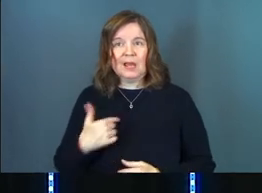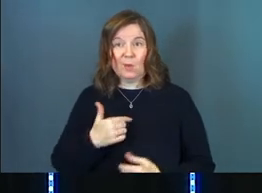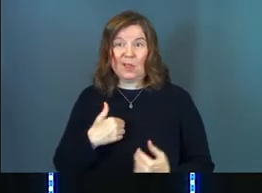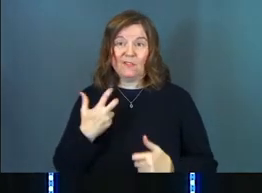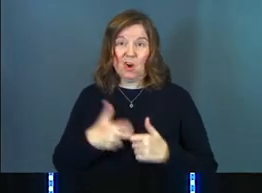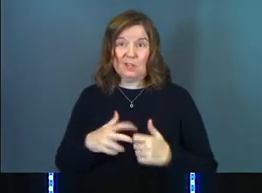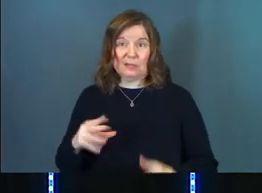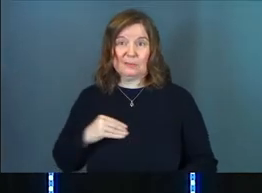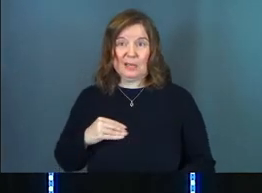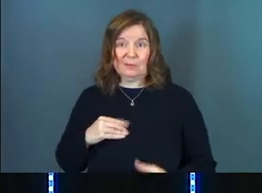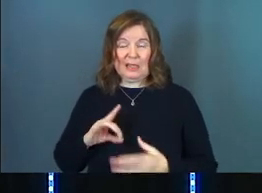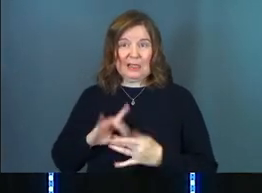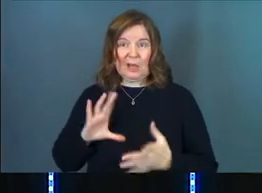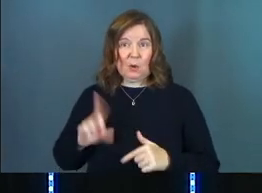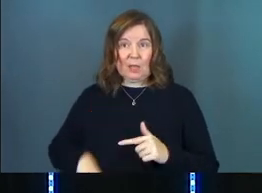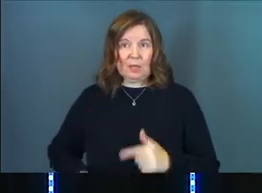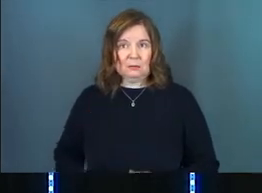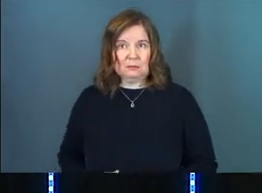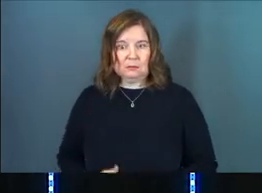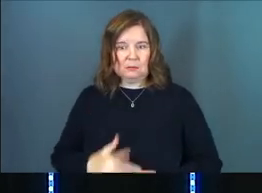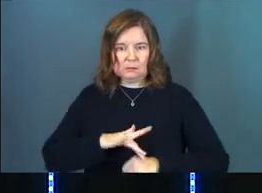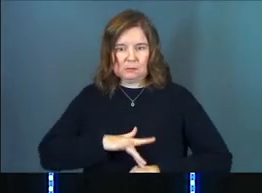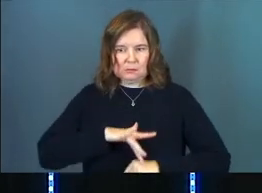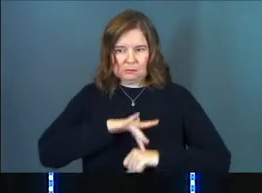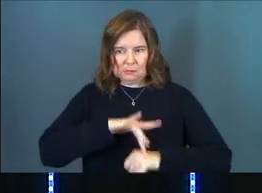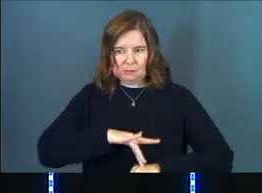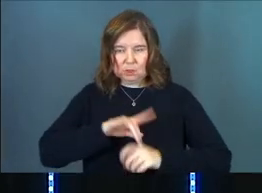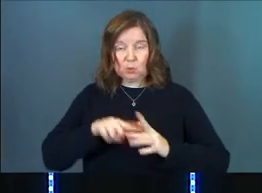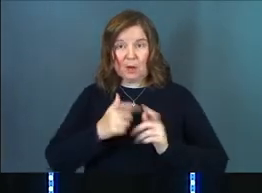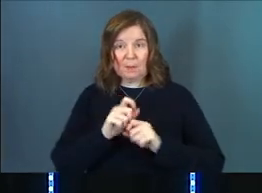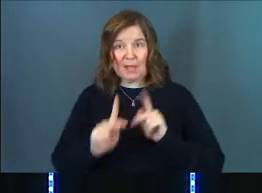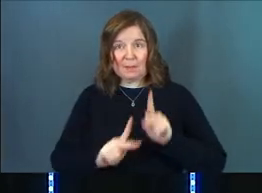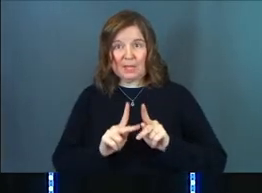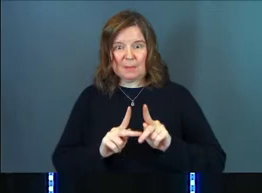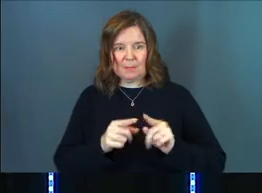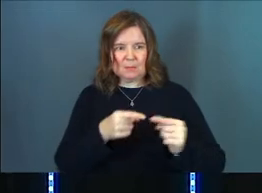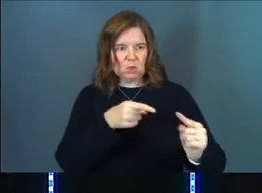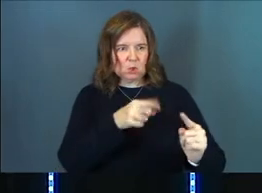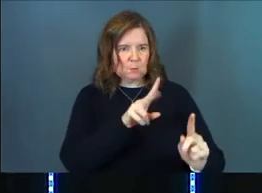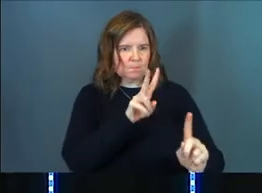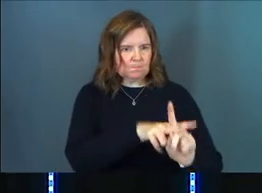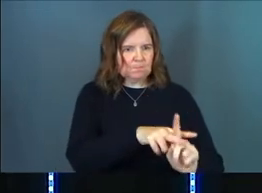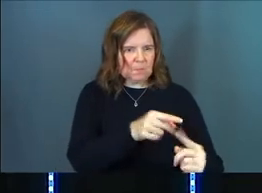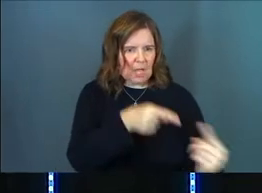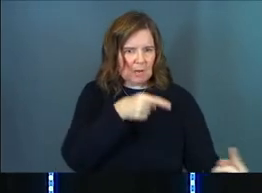And we have a hard time letting go. And so we start making people enemies.